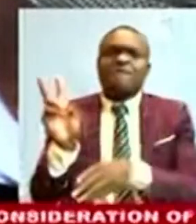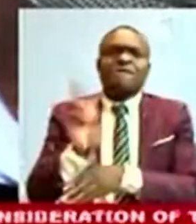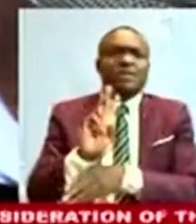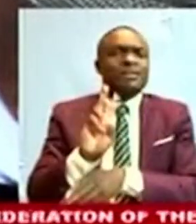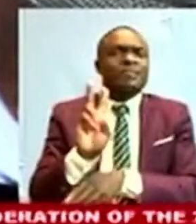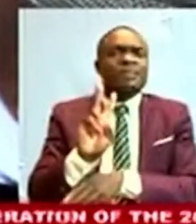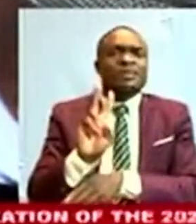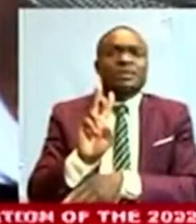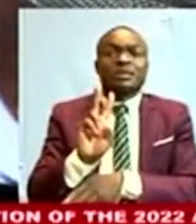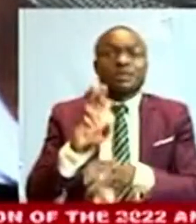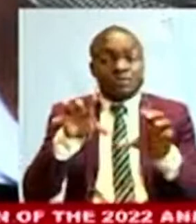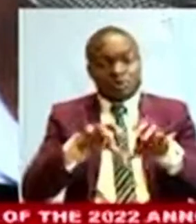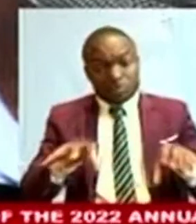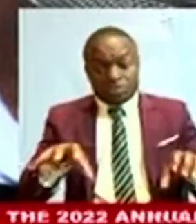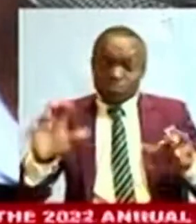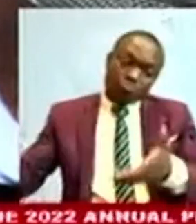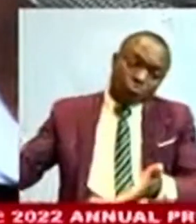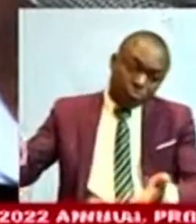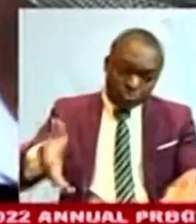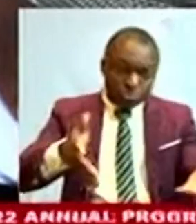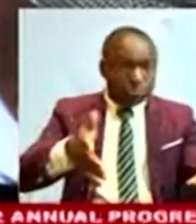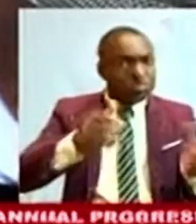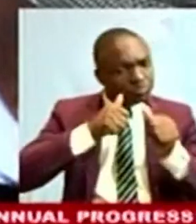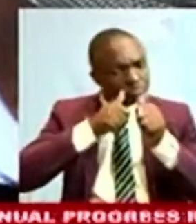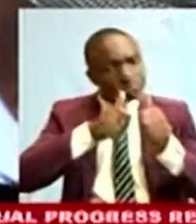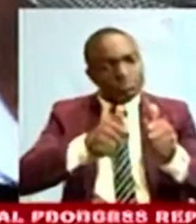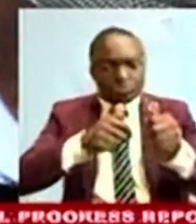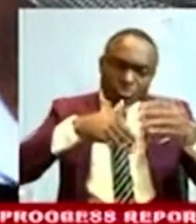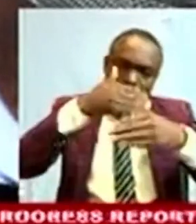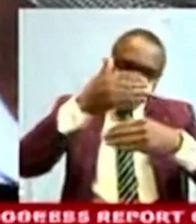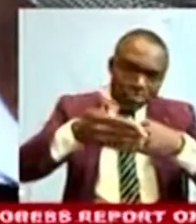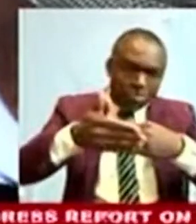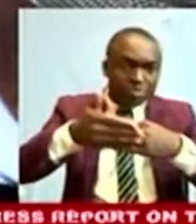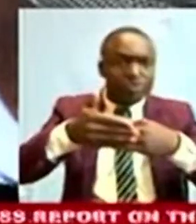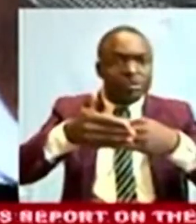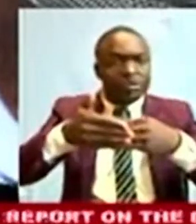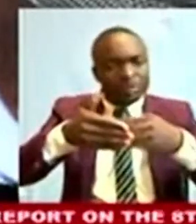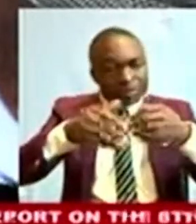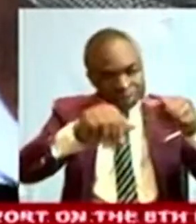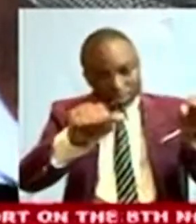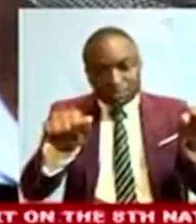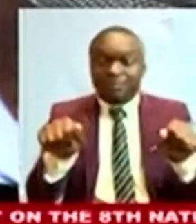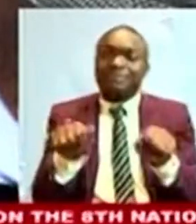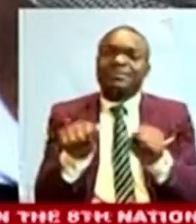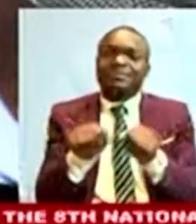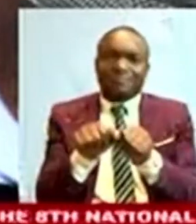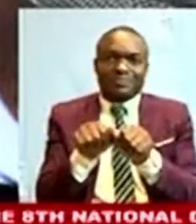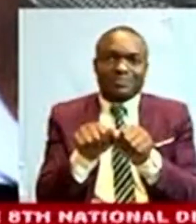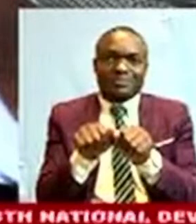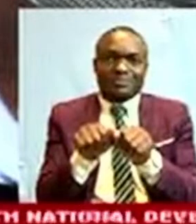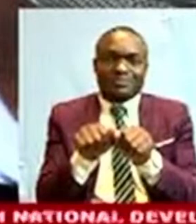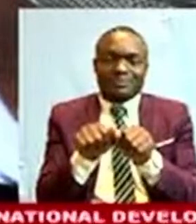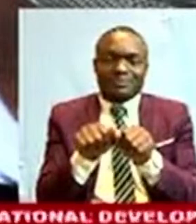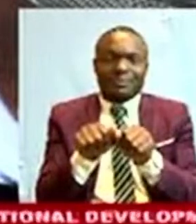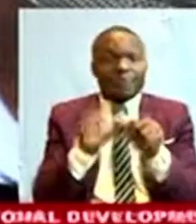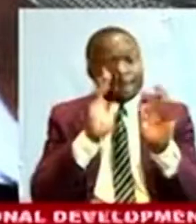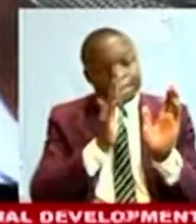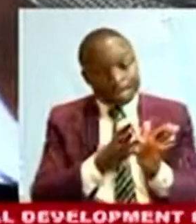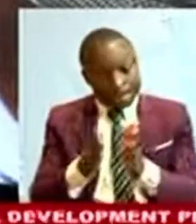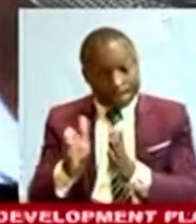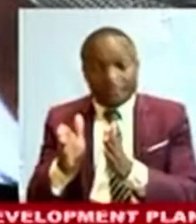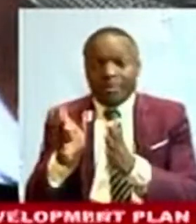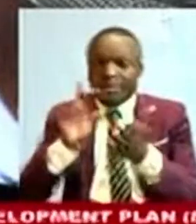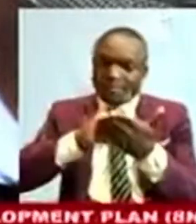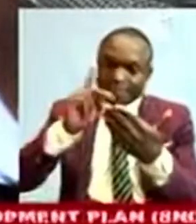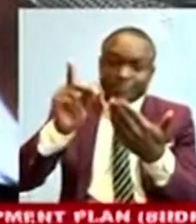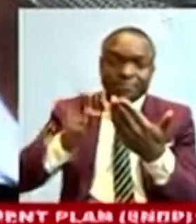their children, and we only see them maybe when we follow them out in the field on outreach. So we are planning as a program